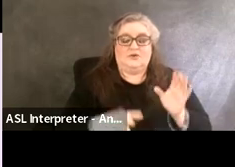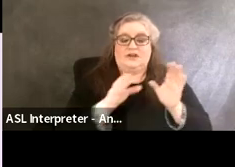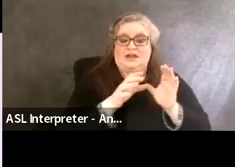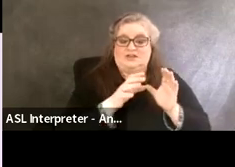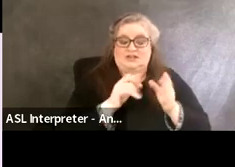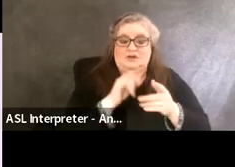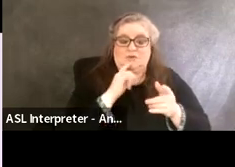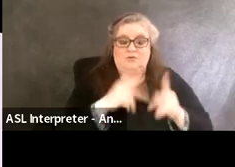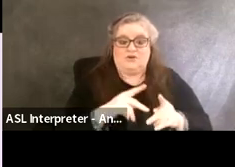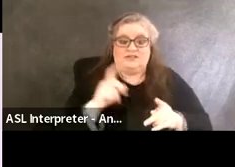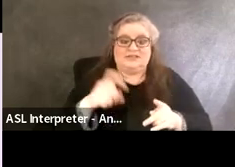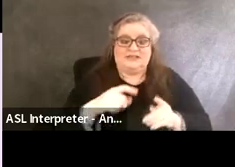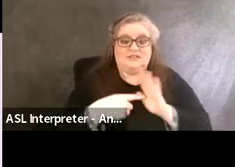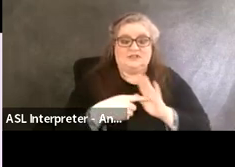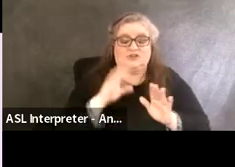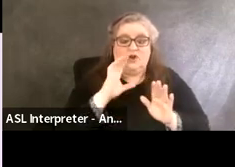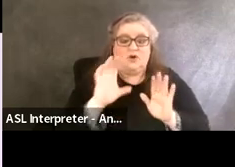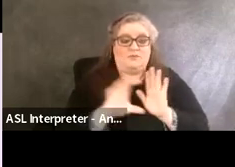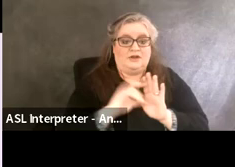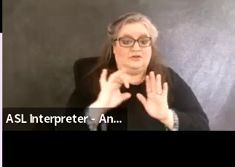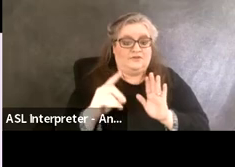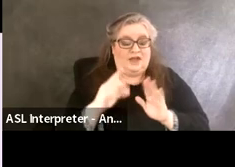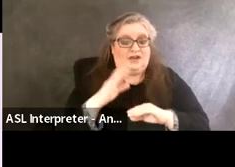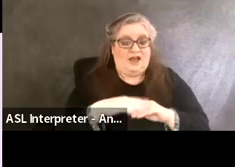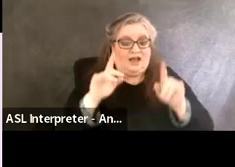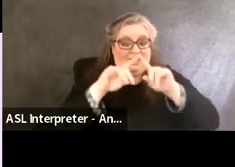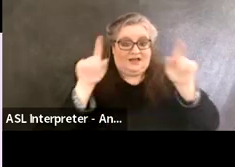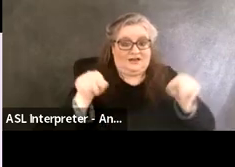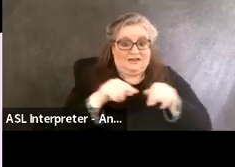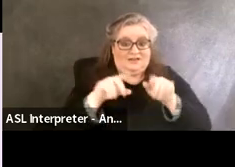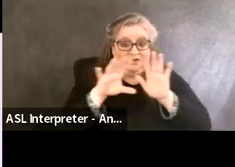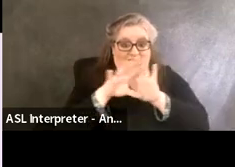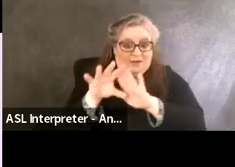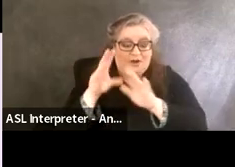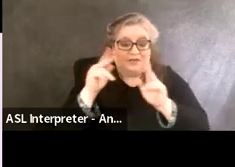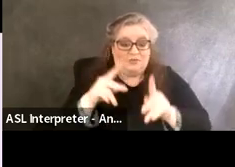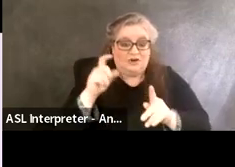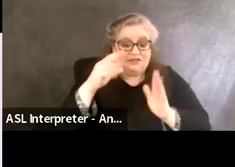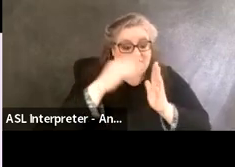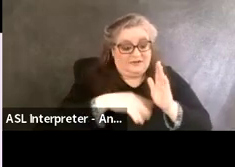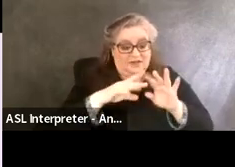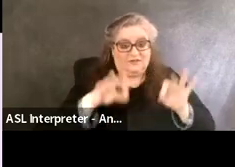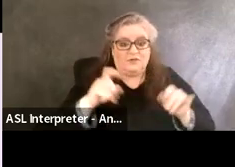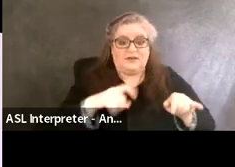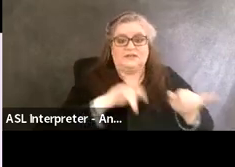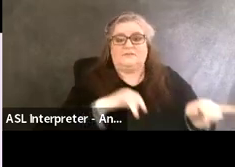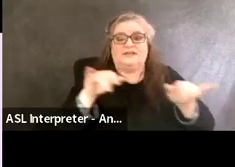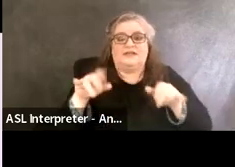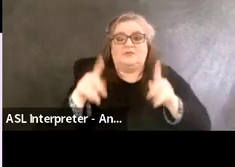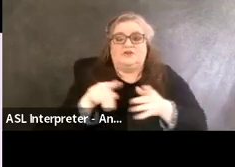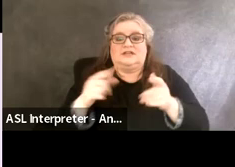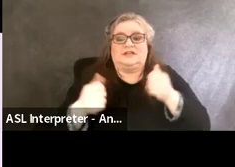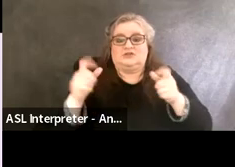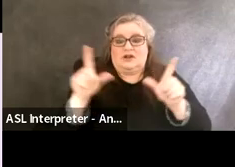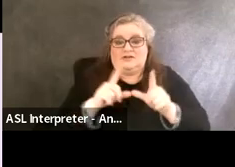be showing a picture of the ID on their camera. And the person filling out the form has to be the same person as the driver's license.